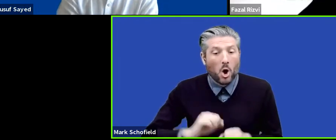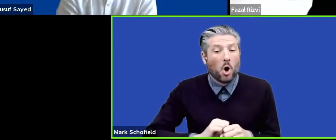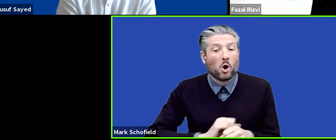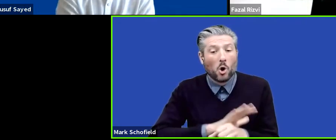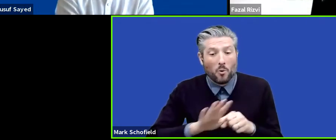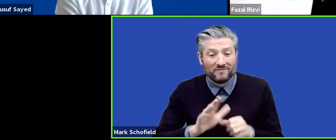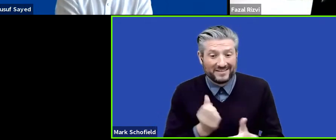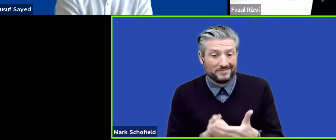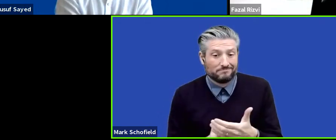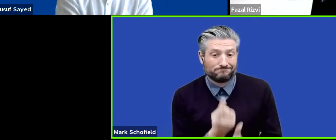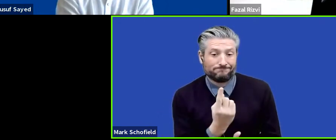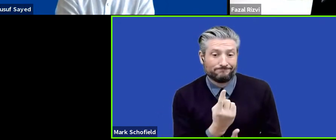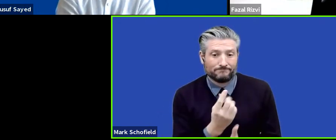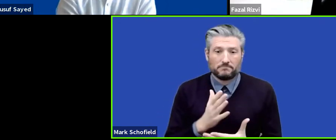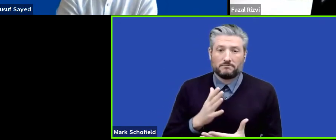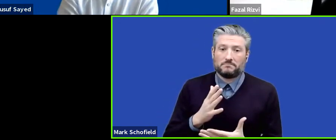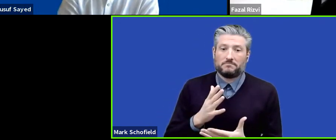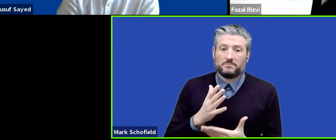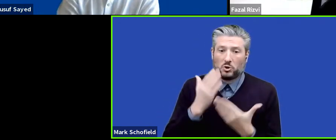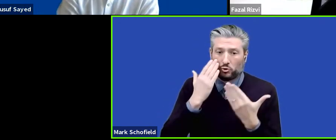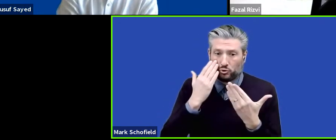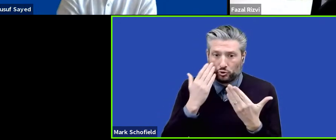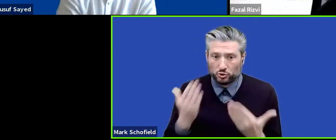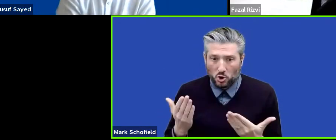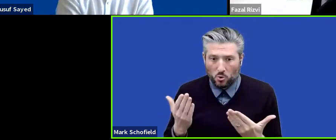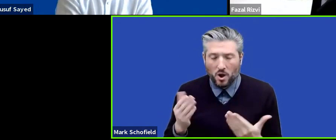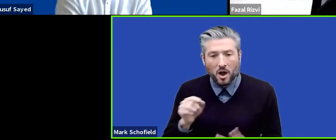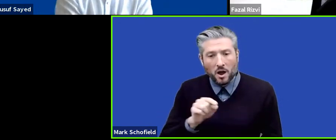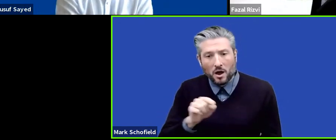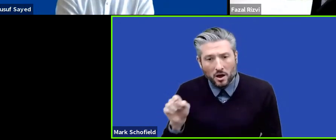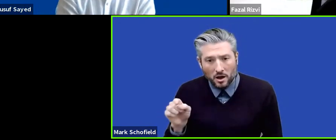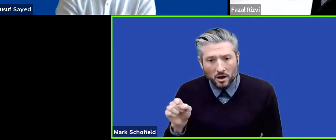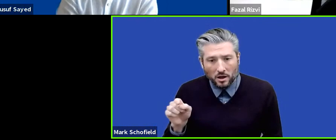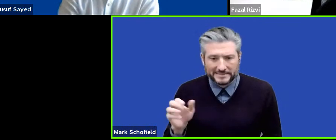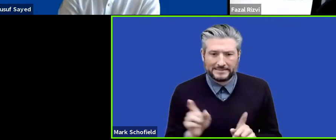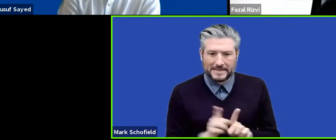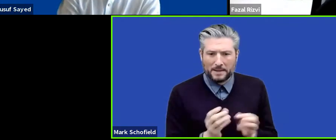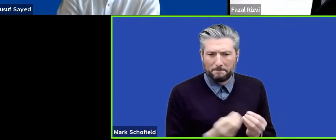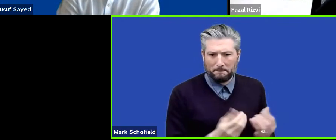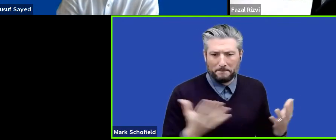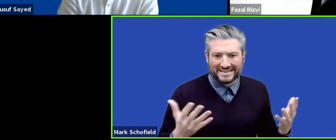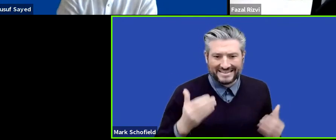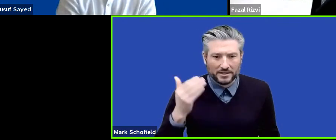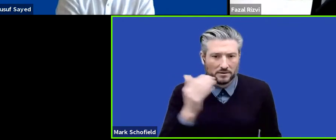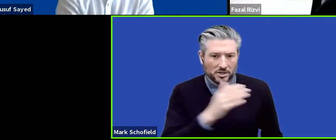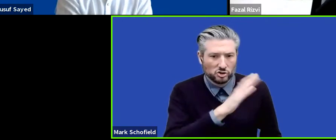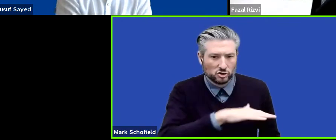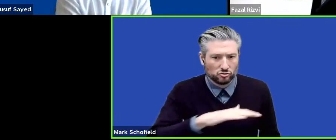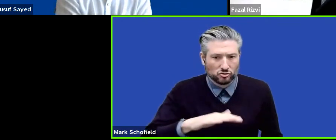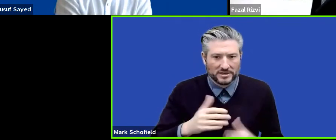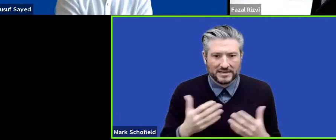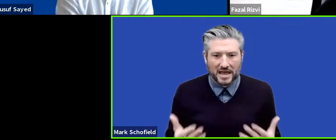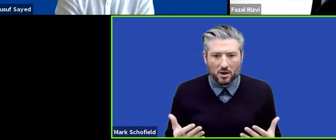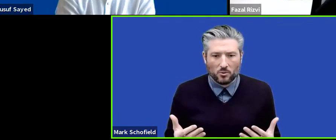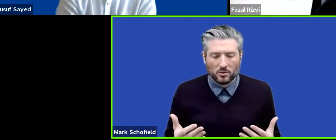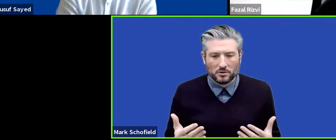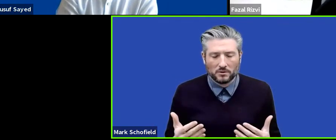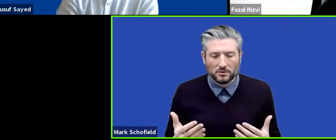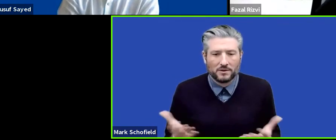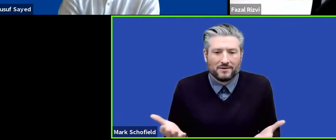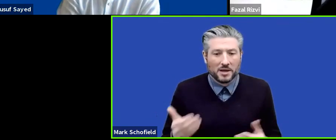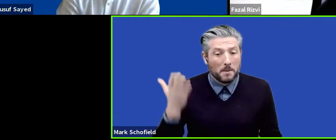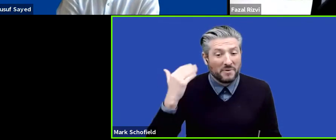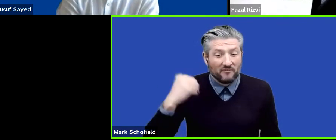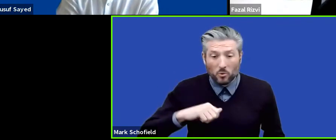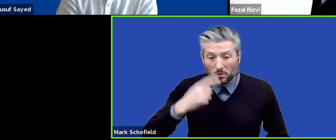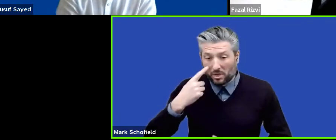the experience of quite a large number of children who remain invisible in our understanding the experience